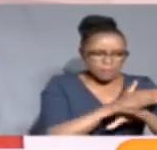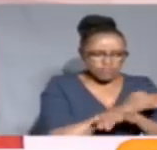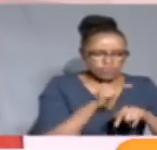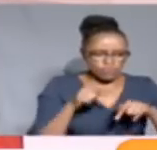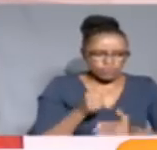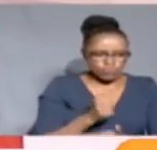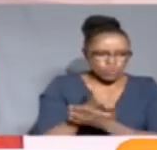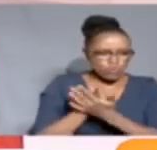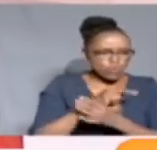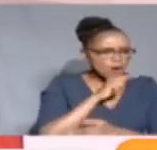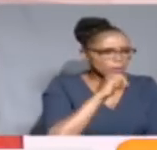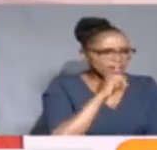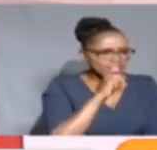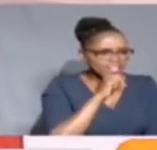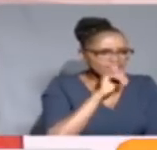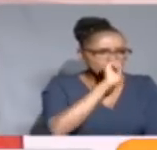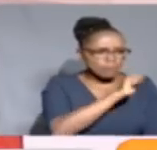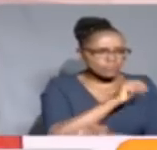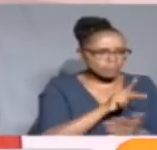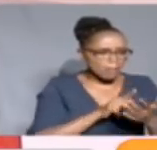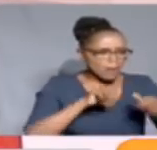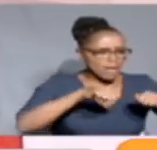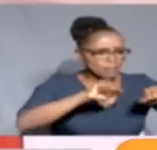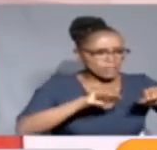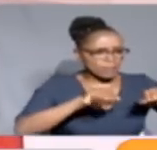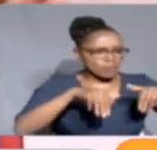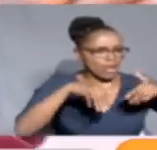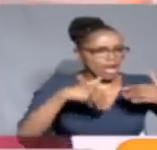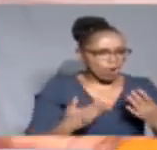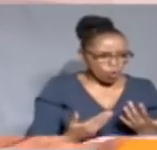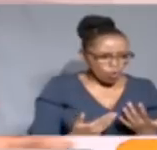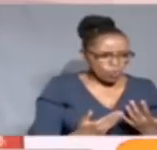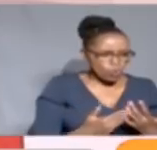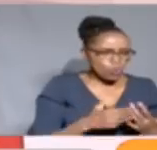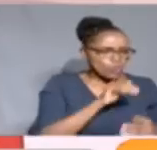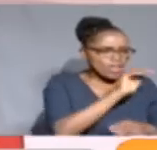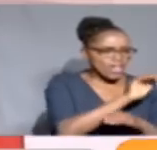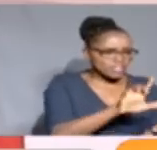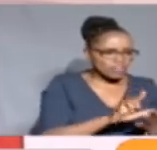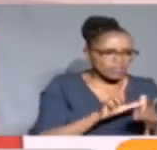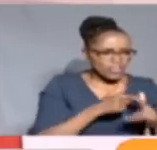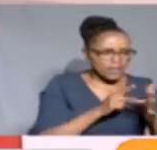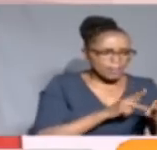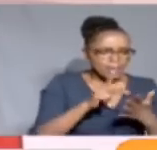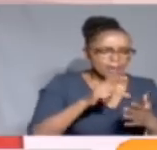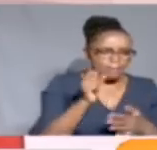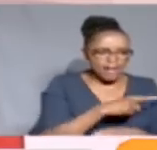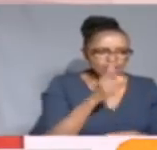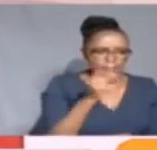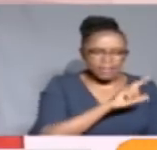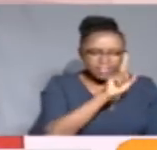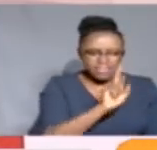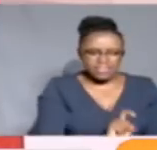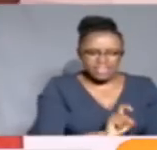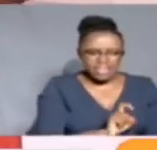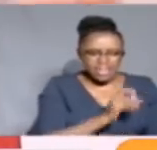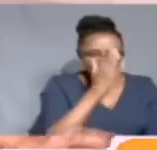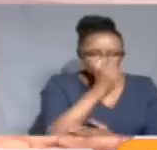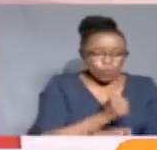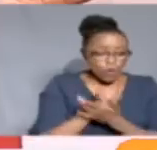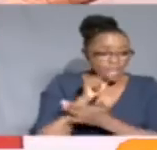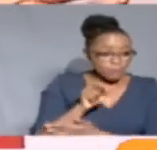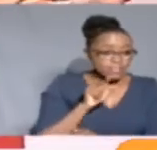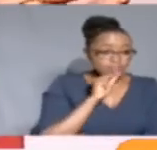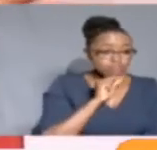in, we were wondering, can we buy a boda boda? Can we get a loan from somebody? Then he can be paying monthly. Because if we don't help